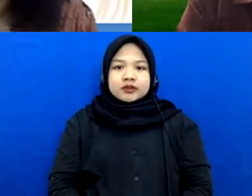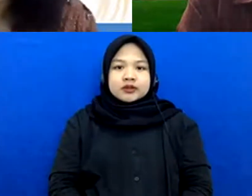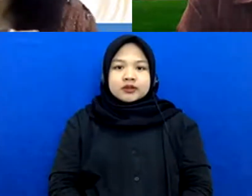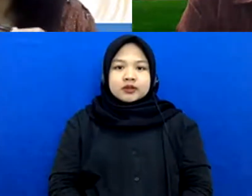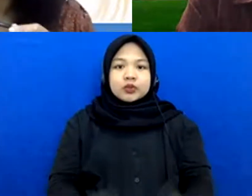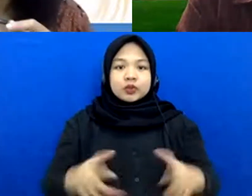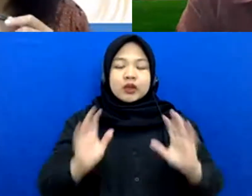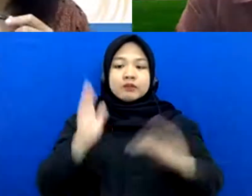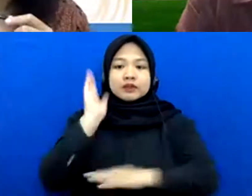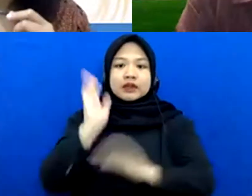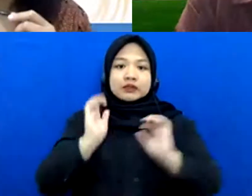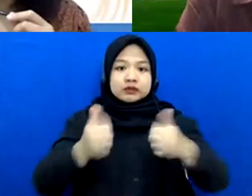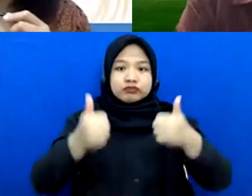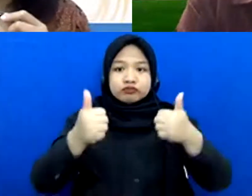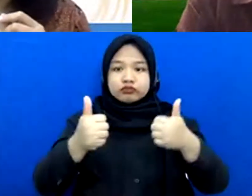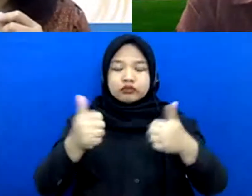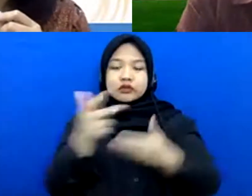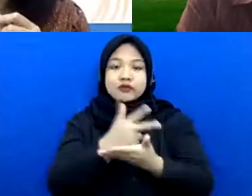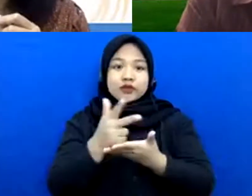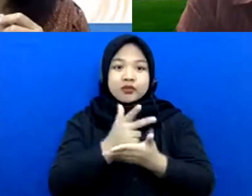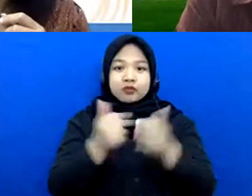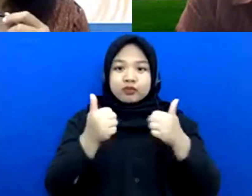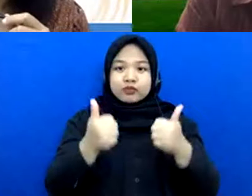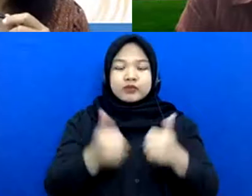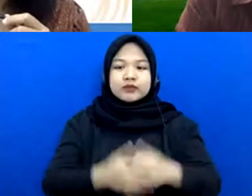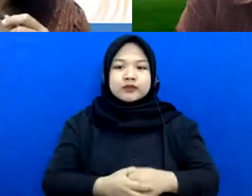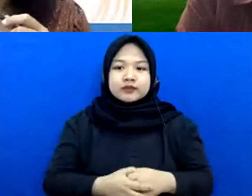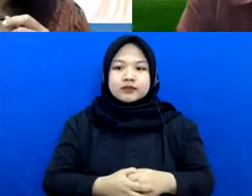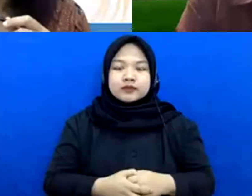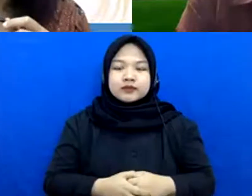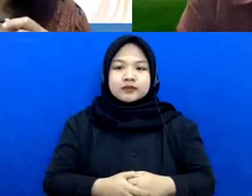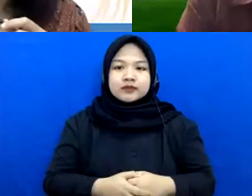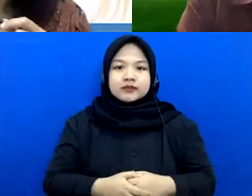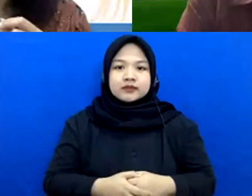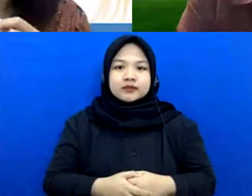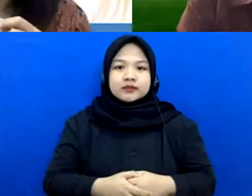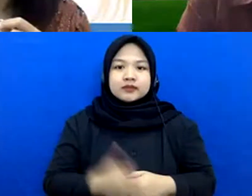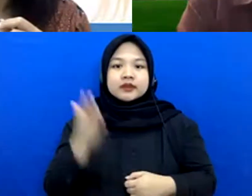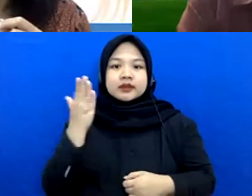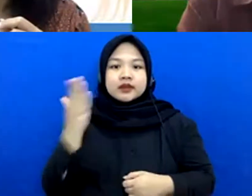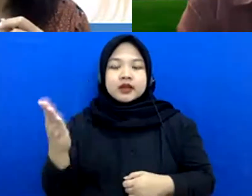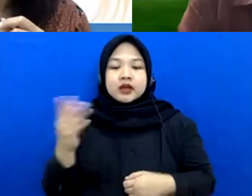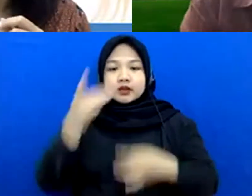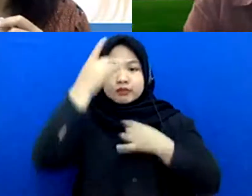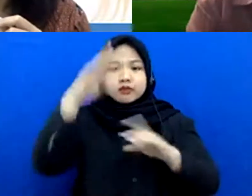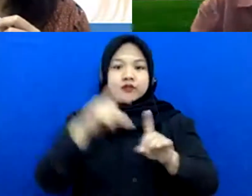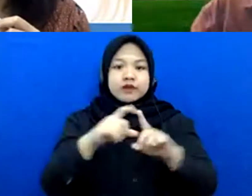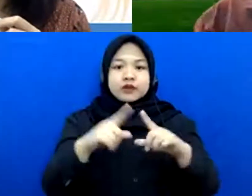well-prepared presentation with the video. Yeah, so yeah, please, Professor David Evans,